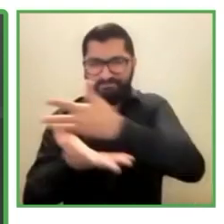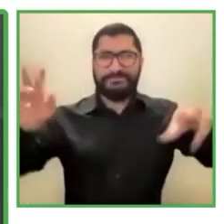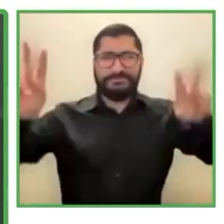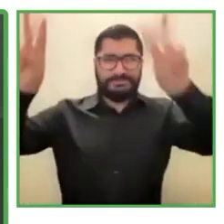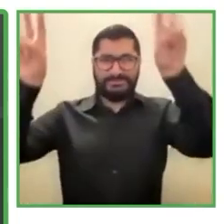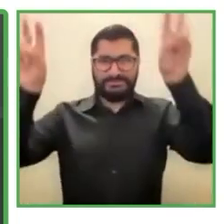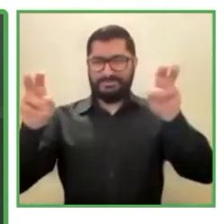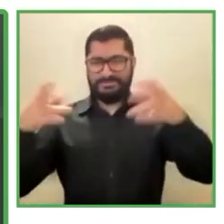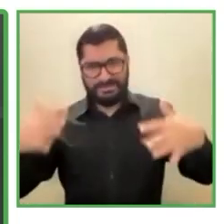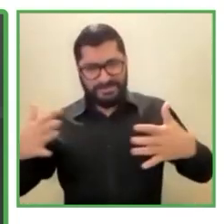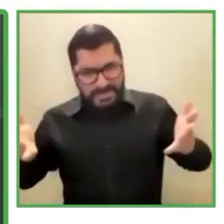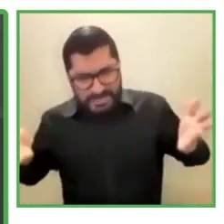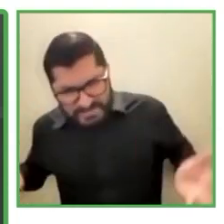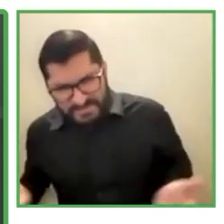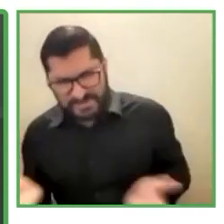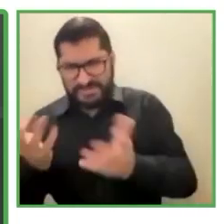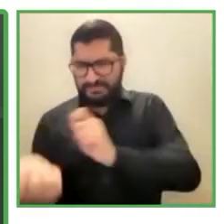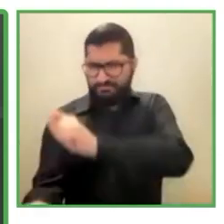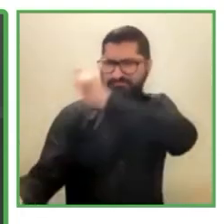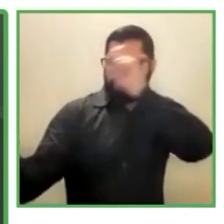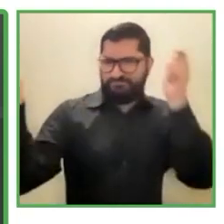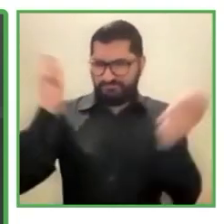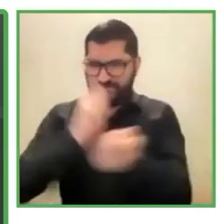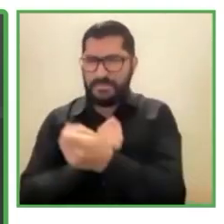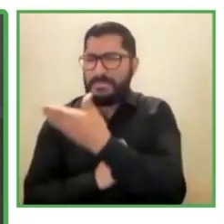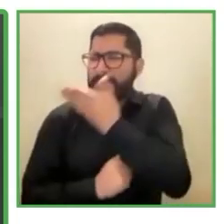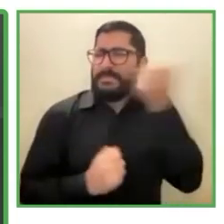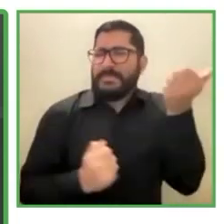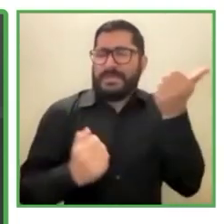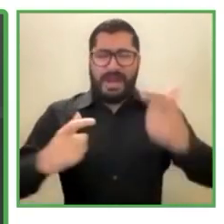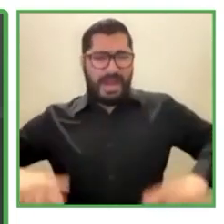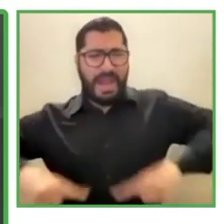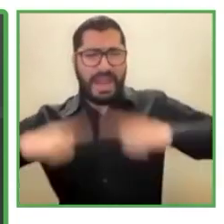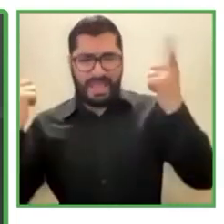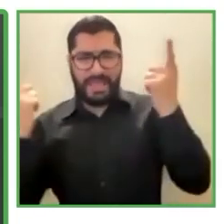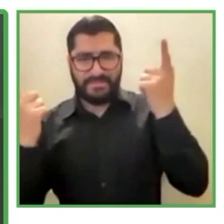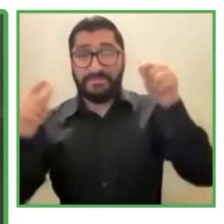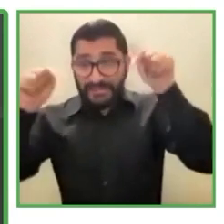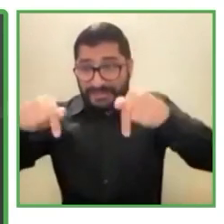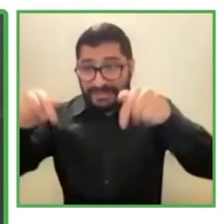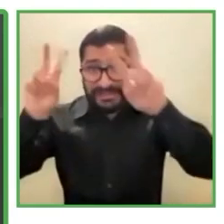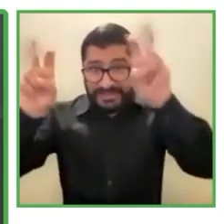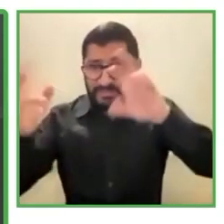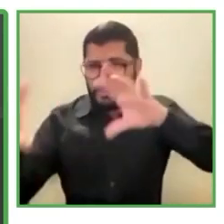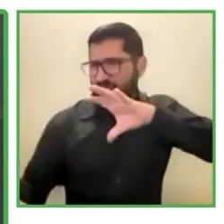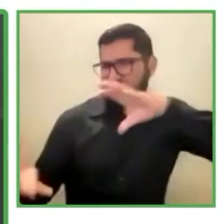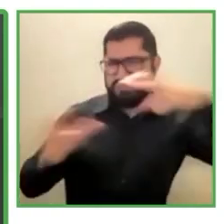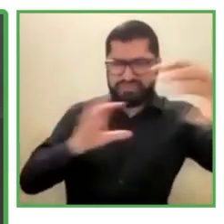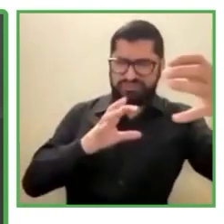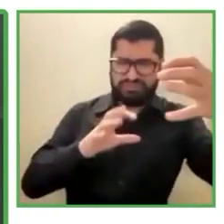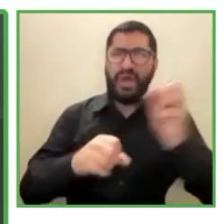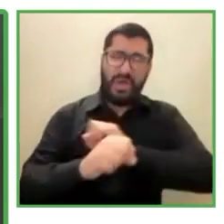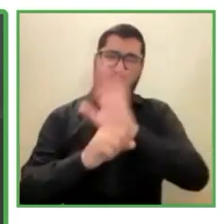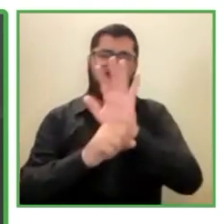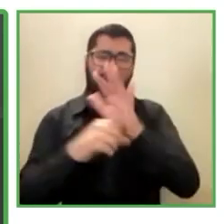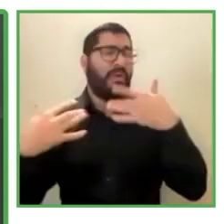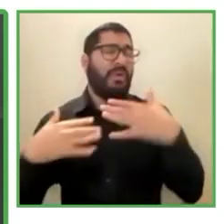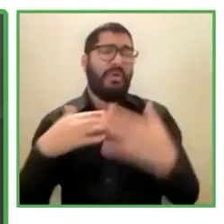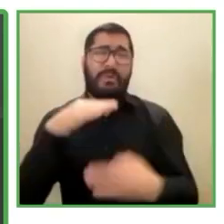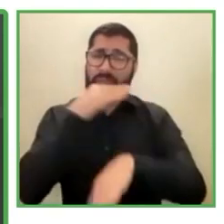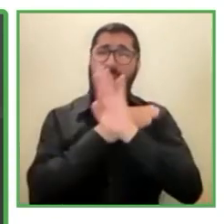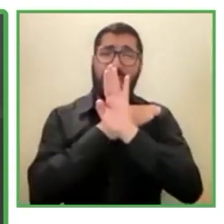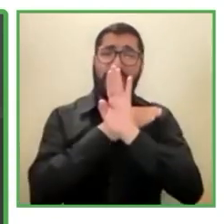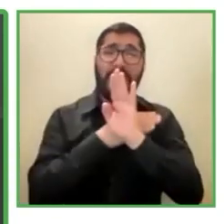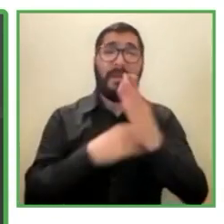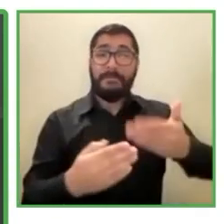an emphasis to have a better recovery. The crisis has been devastating for many that had